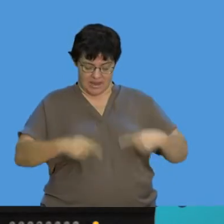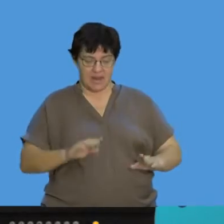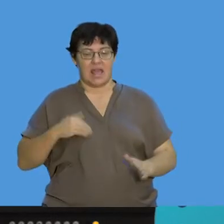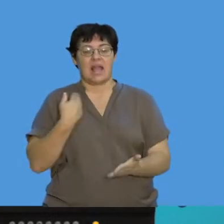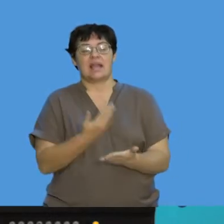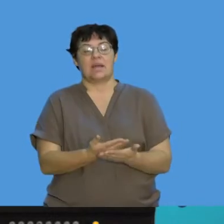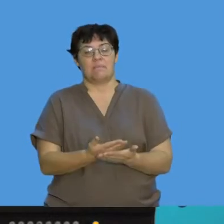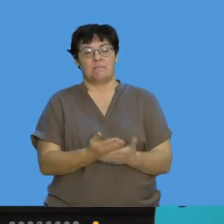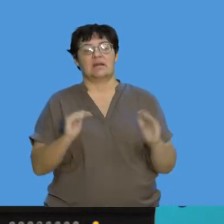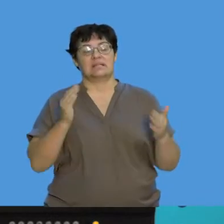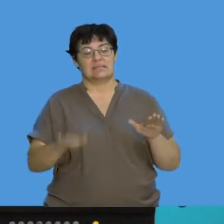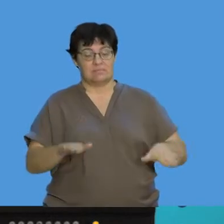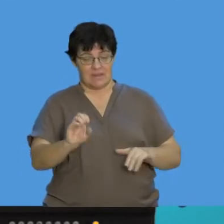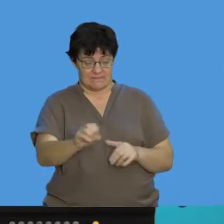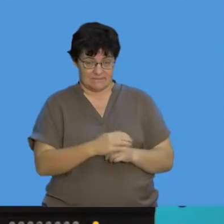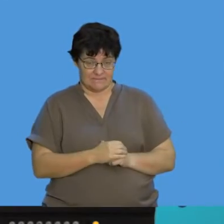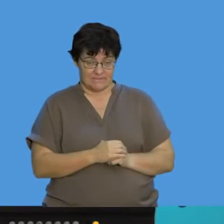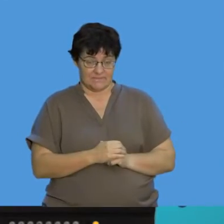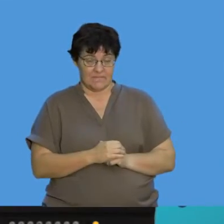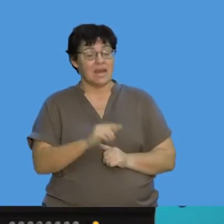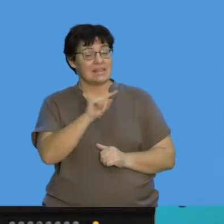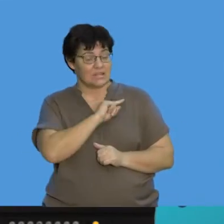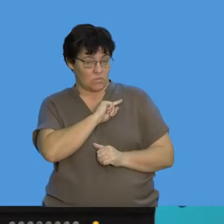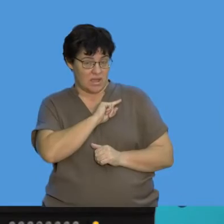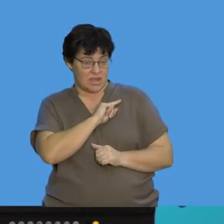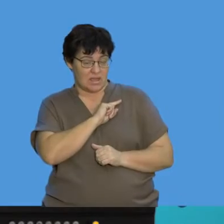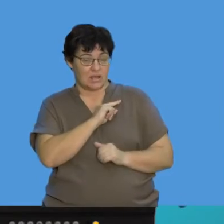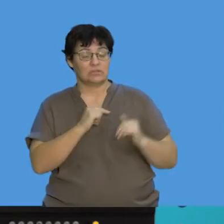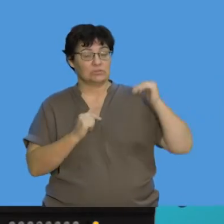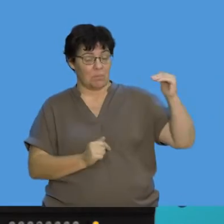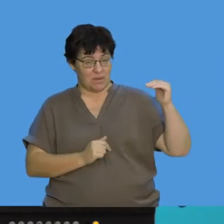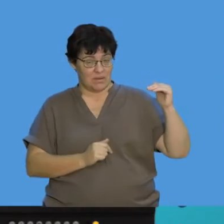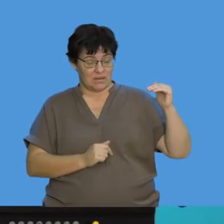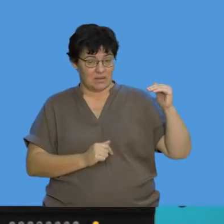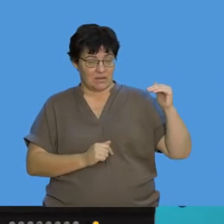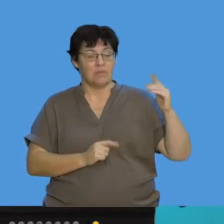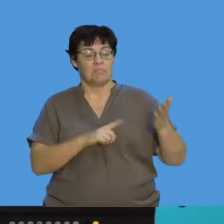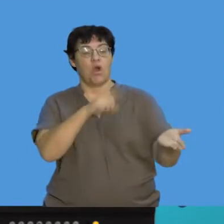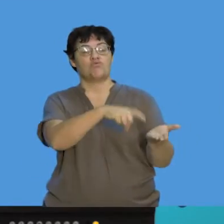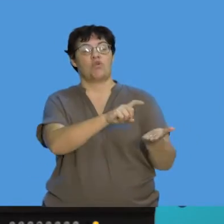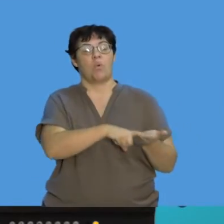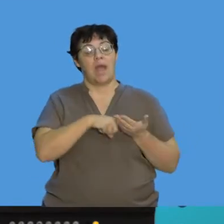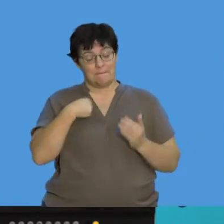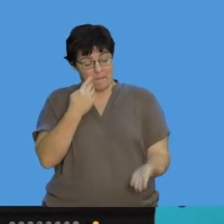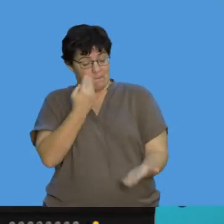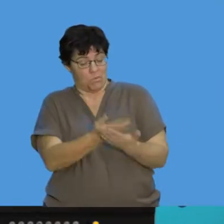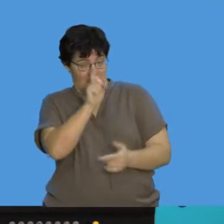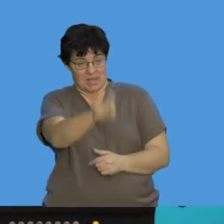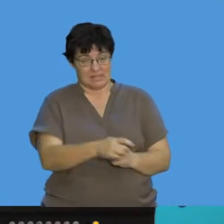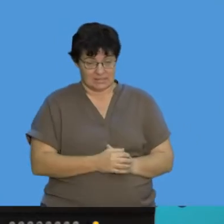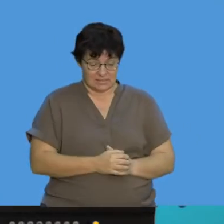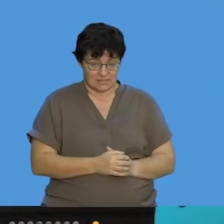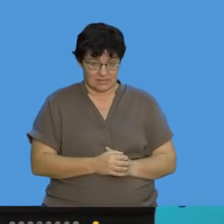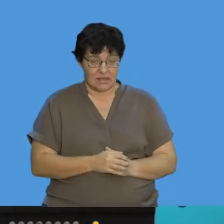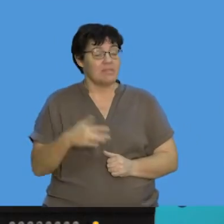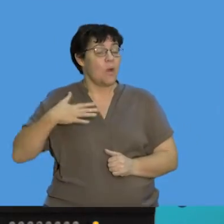claim that they are similar, right? Hence, I said the one at the top there is actually my required to prove. That's what they want